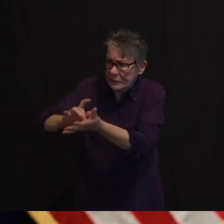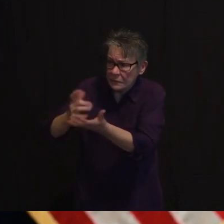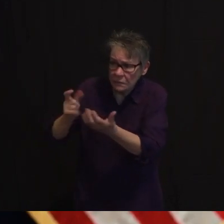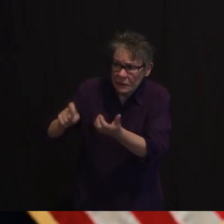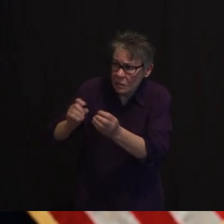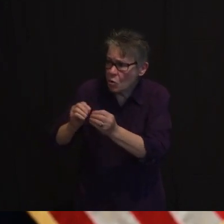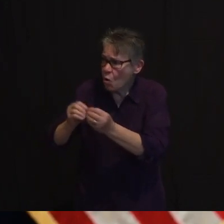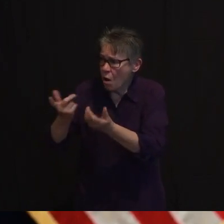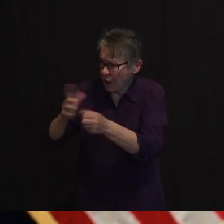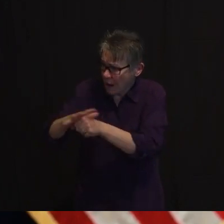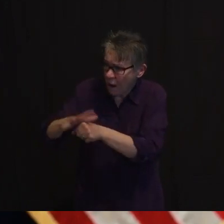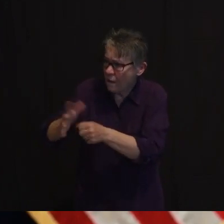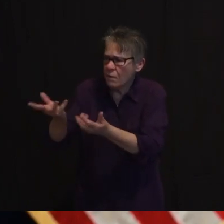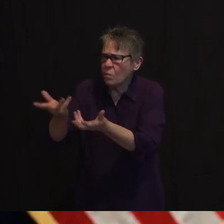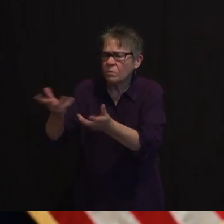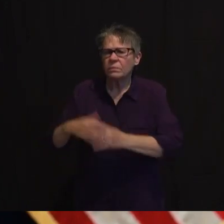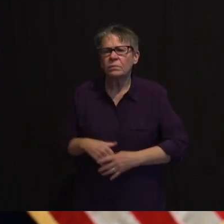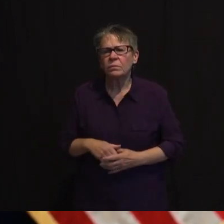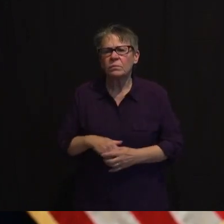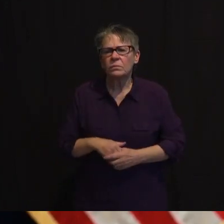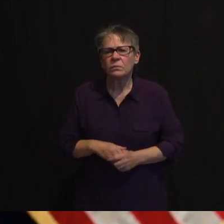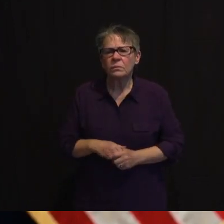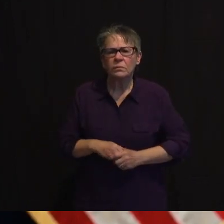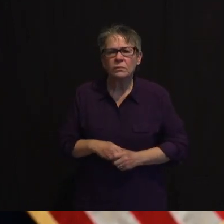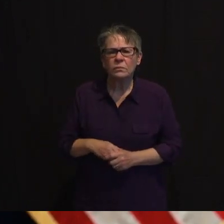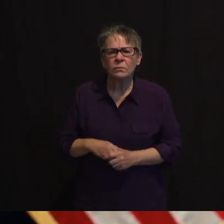provide re this very specific situation?